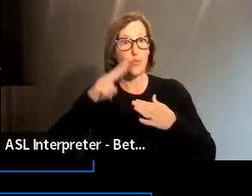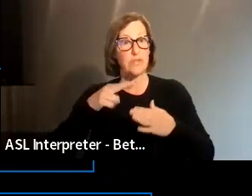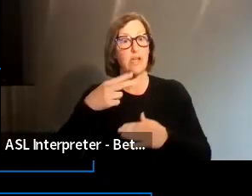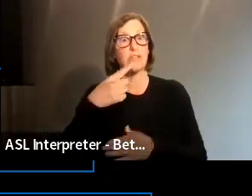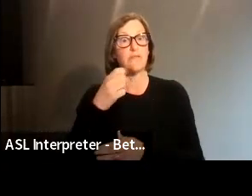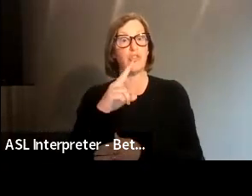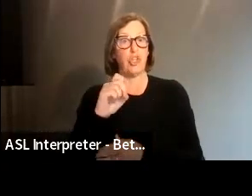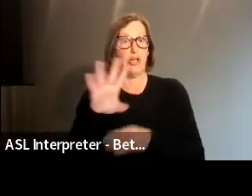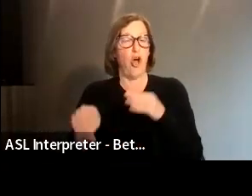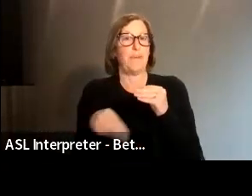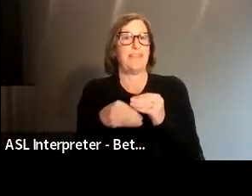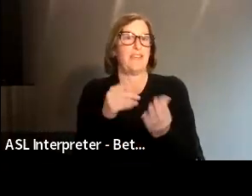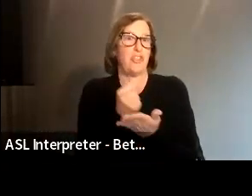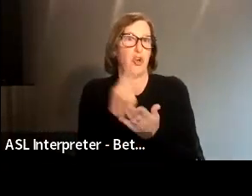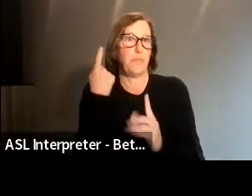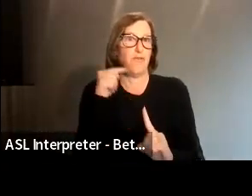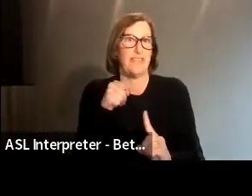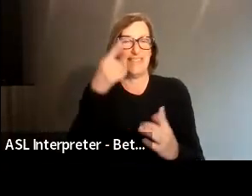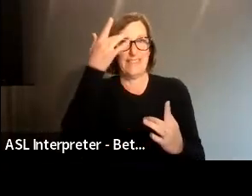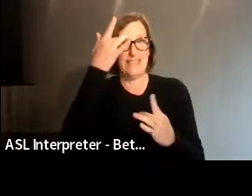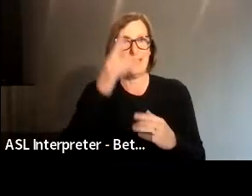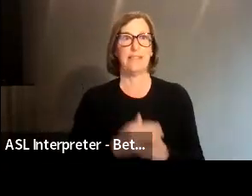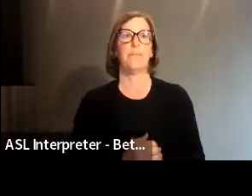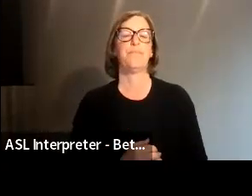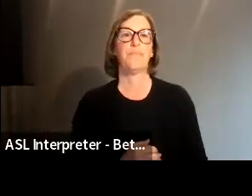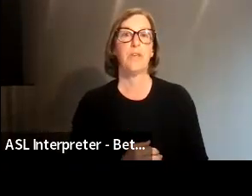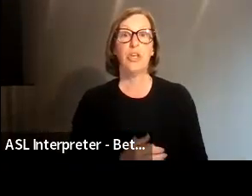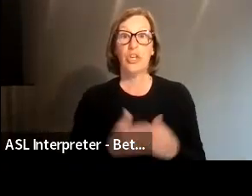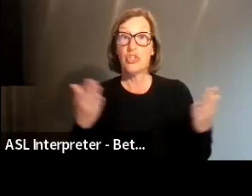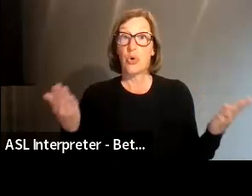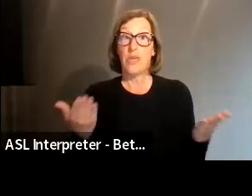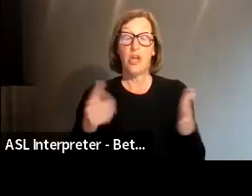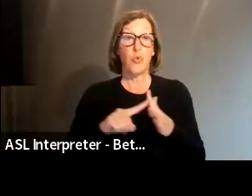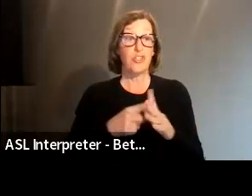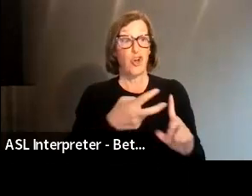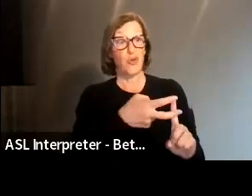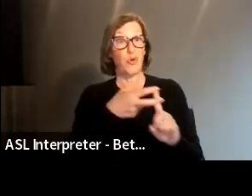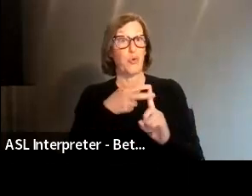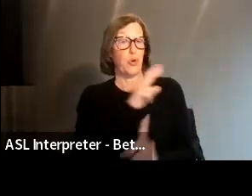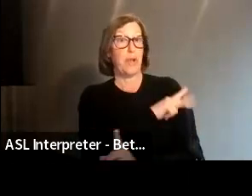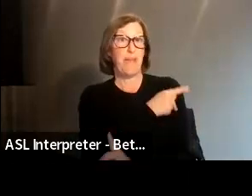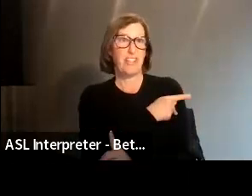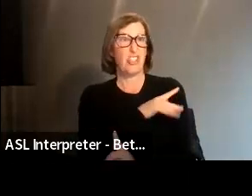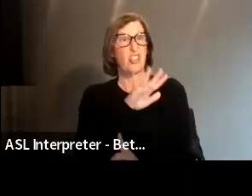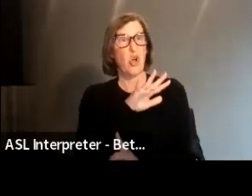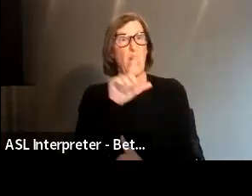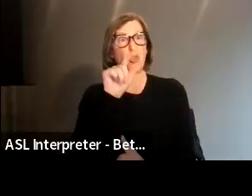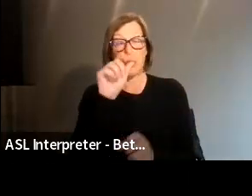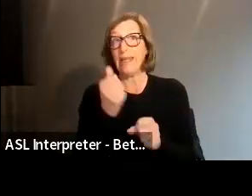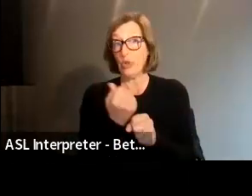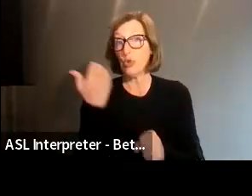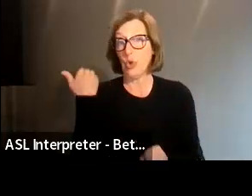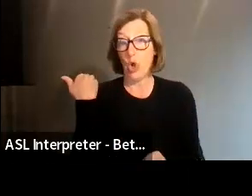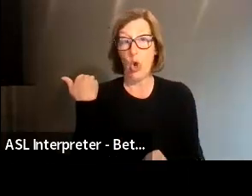for this disease. So here at Hadassah, we started recruiting patients about 20 years ago, and we